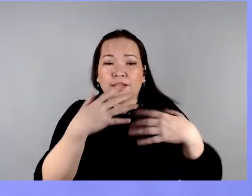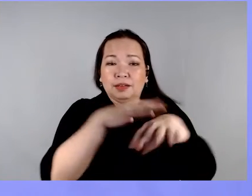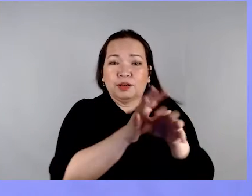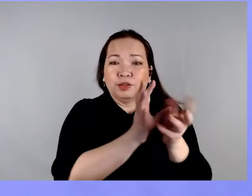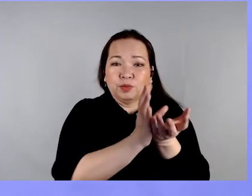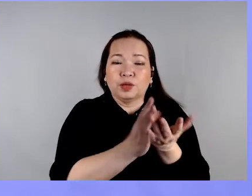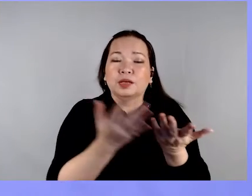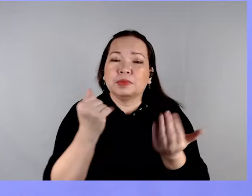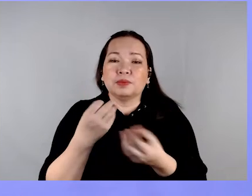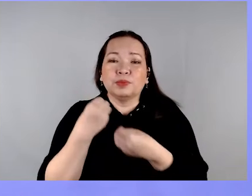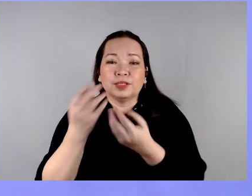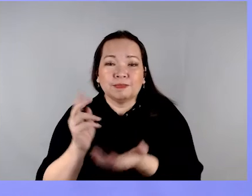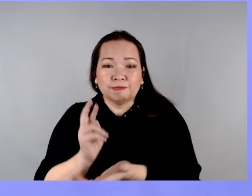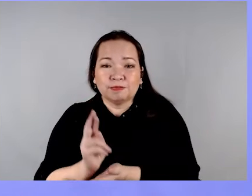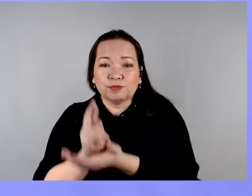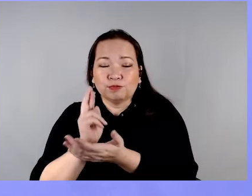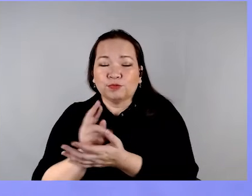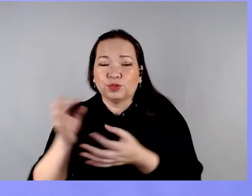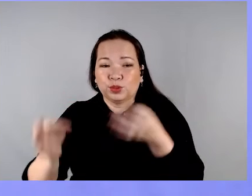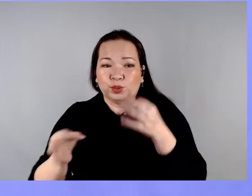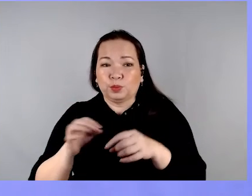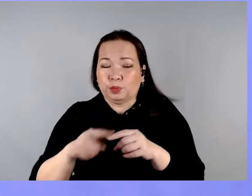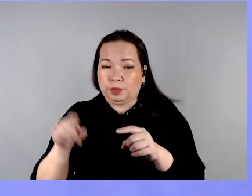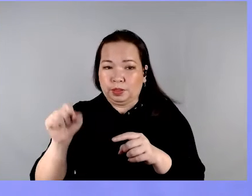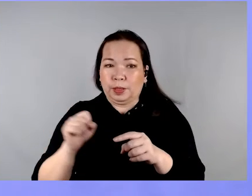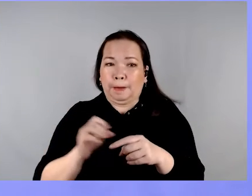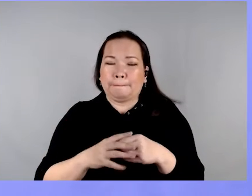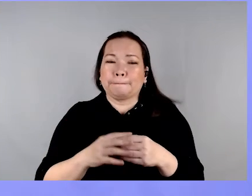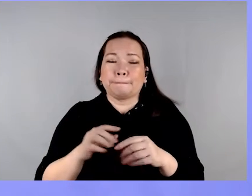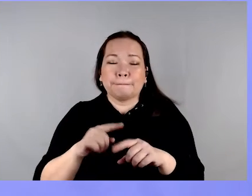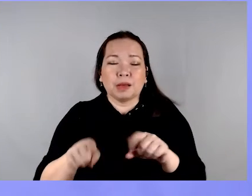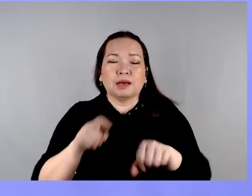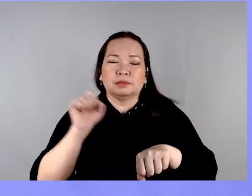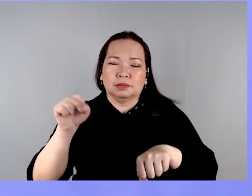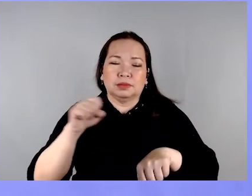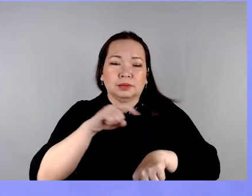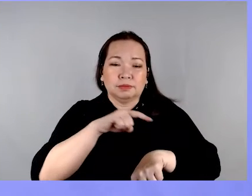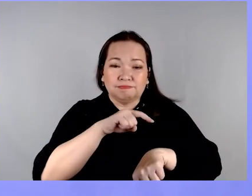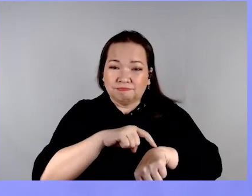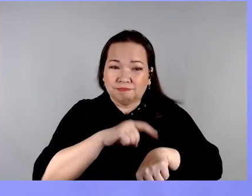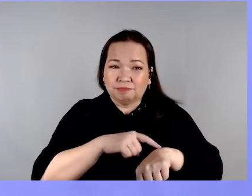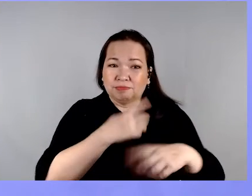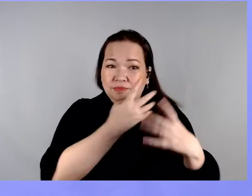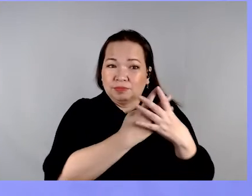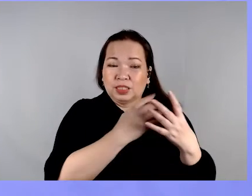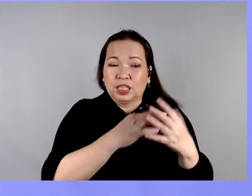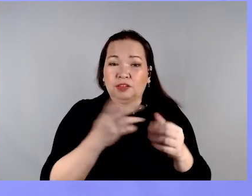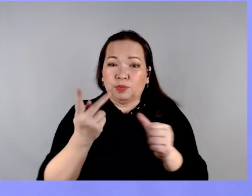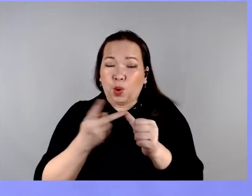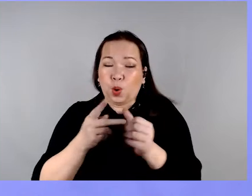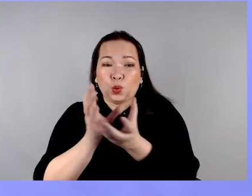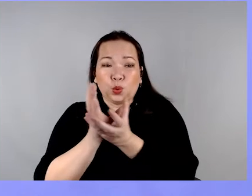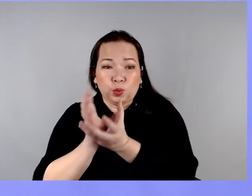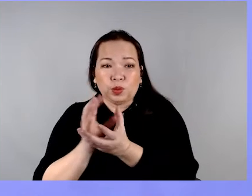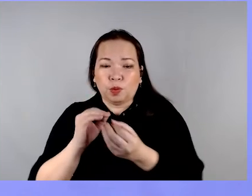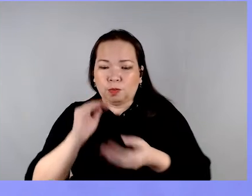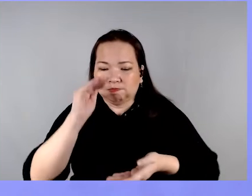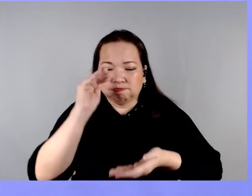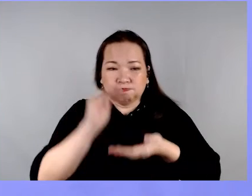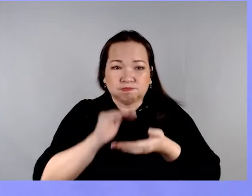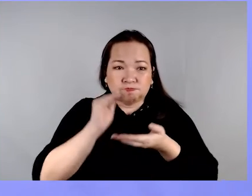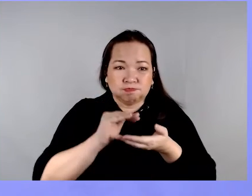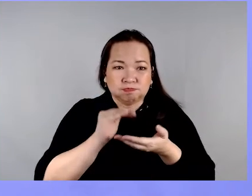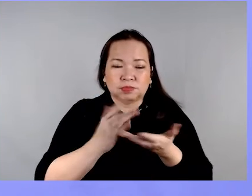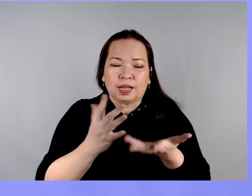and the opportunity to practice restorative justice. Foremost, crime prevention, when prioritized by a community,